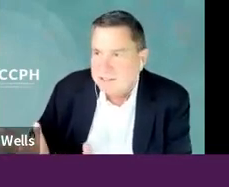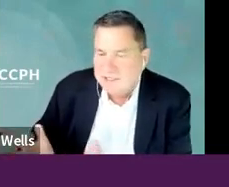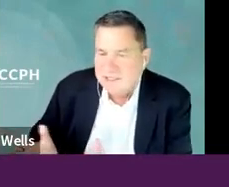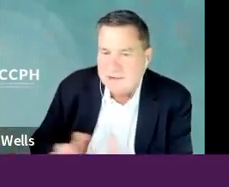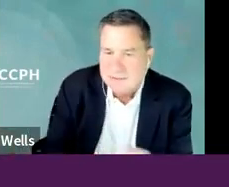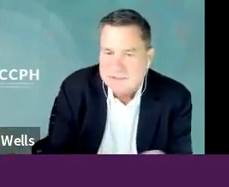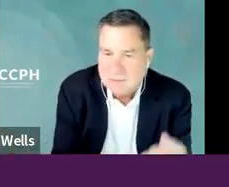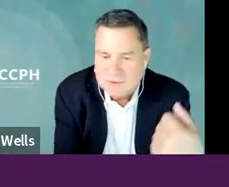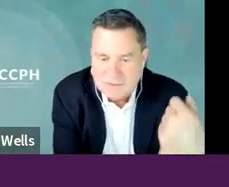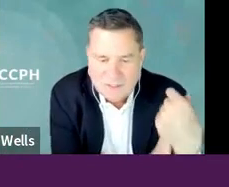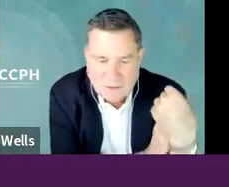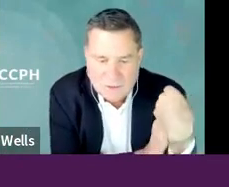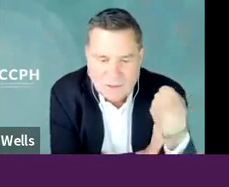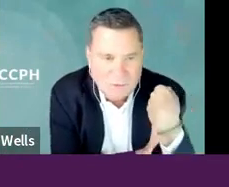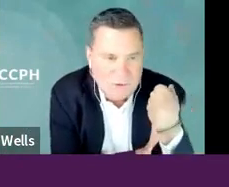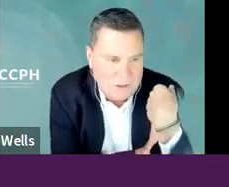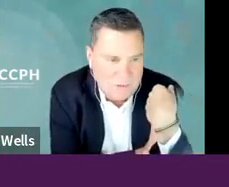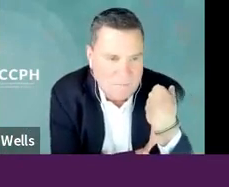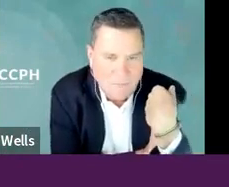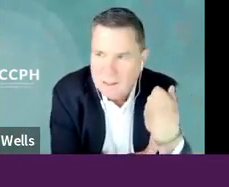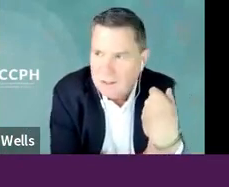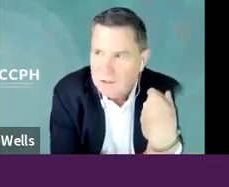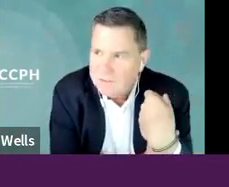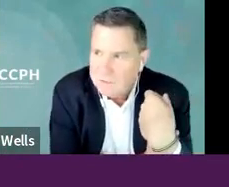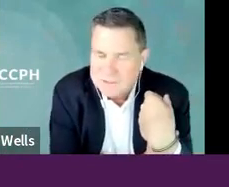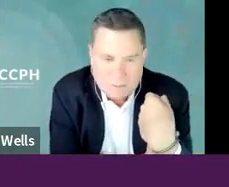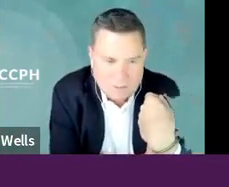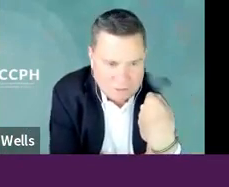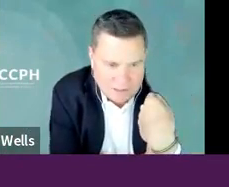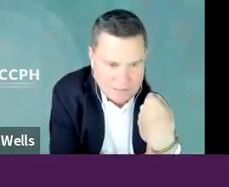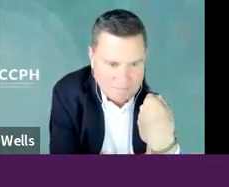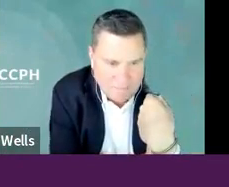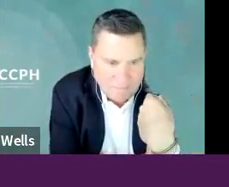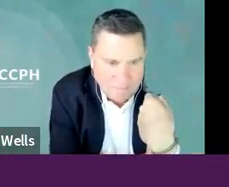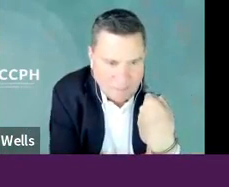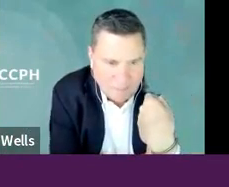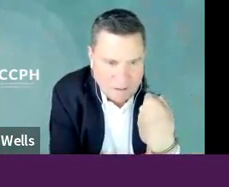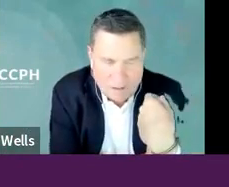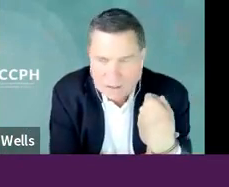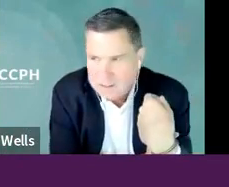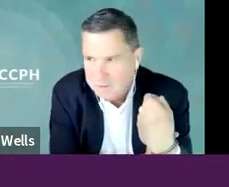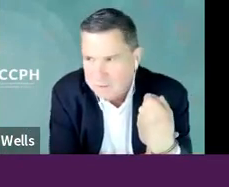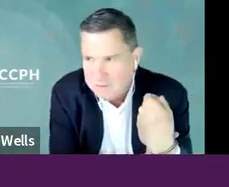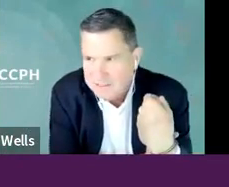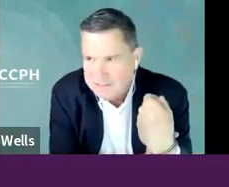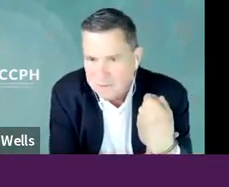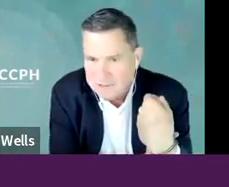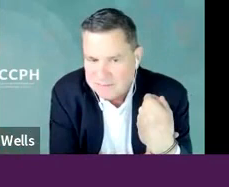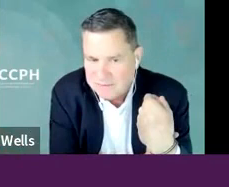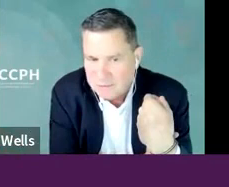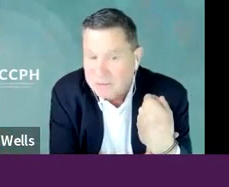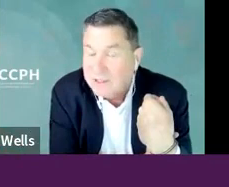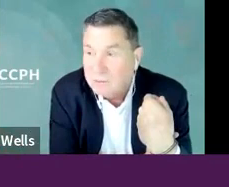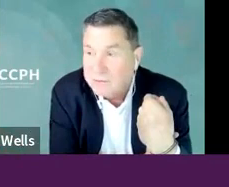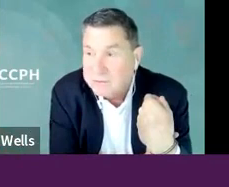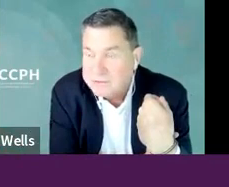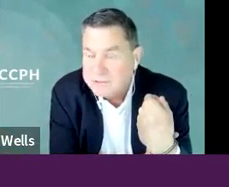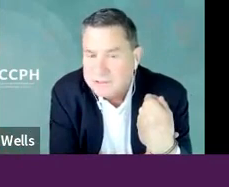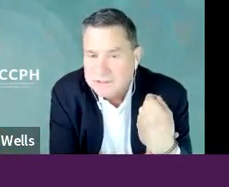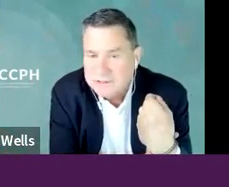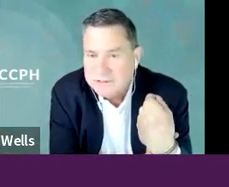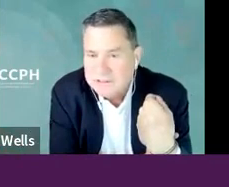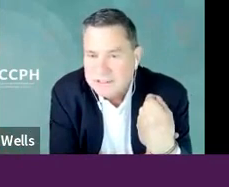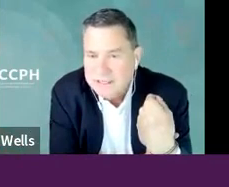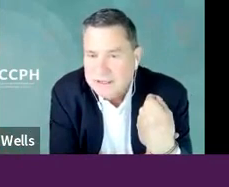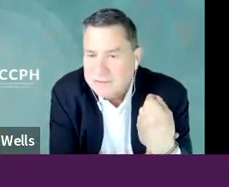today. Some key terms we're going to be going over here are, of course, community, community-based participatory